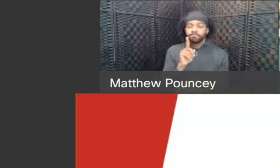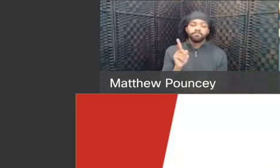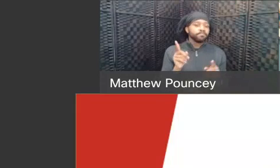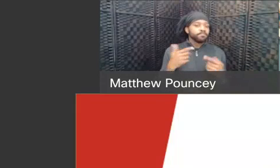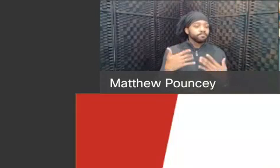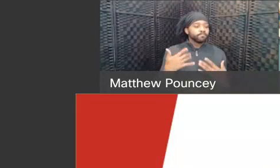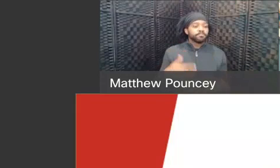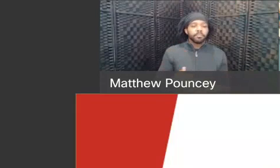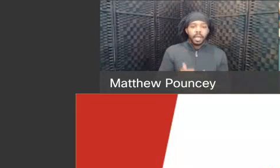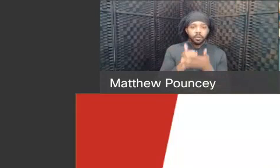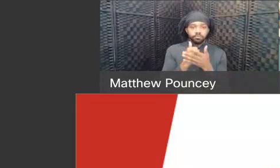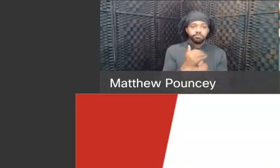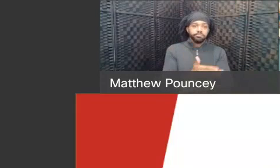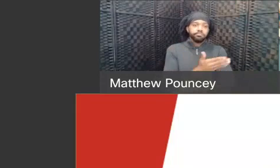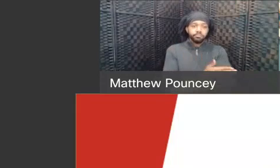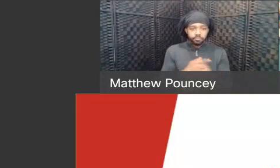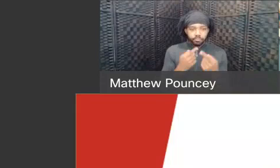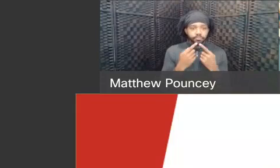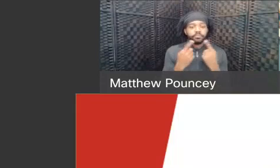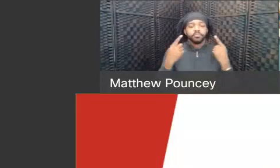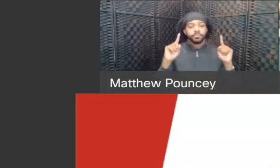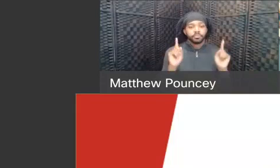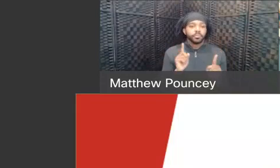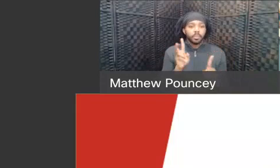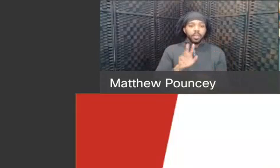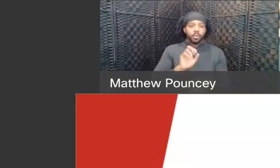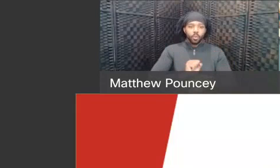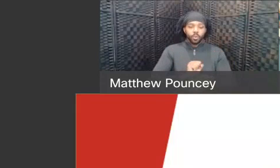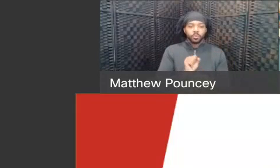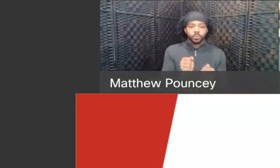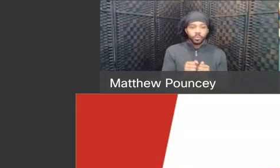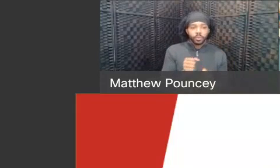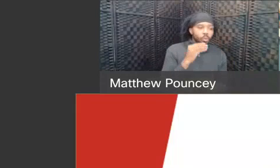confidently apply it at work, home, and everywhere else.